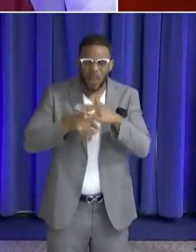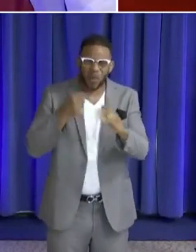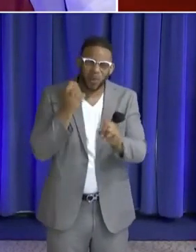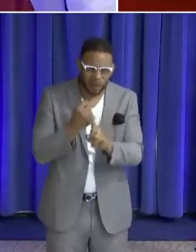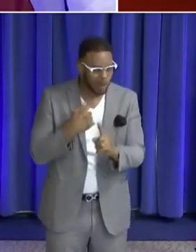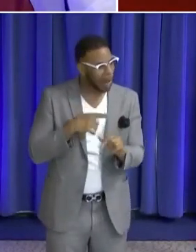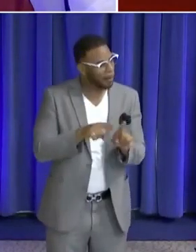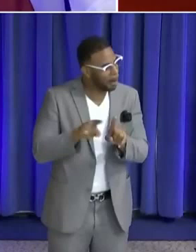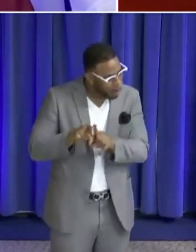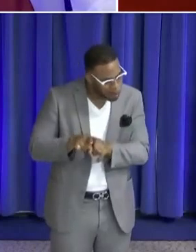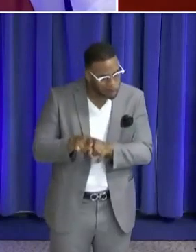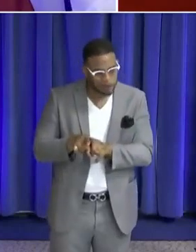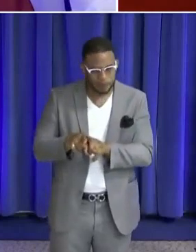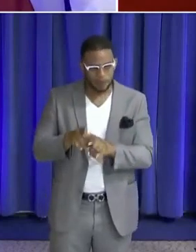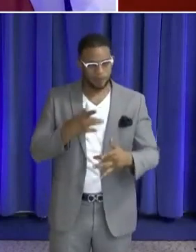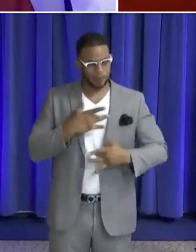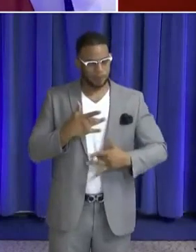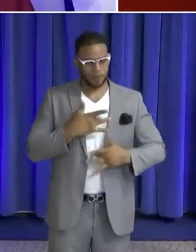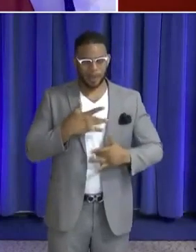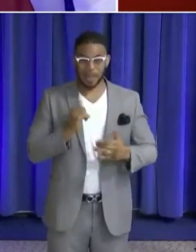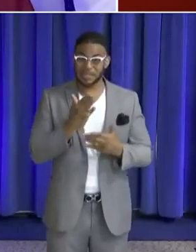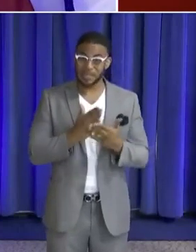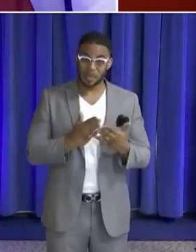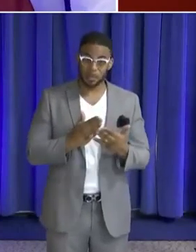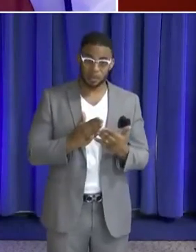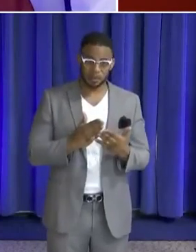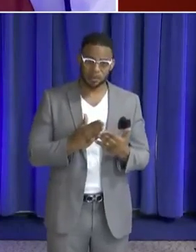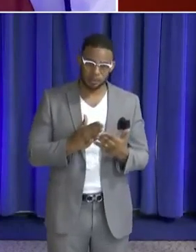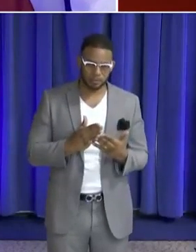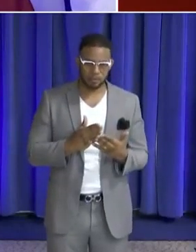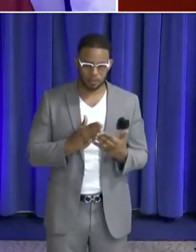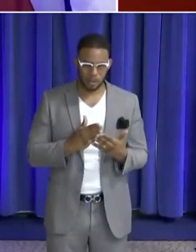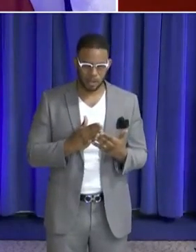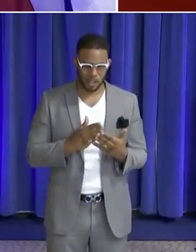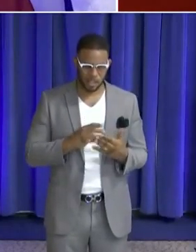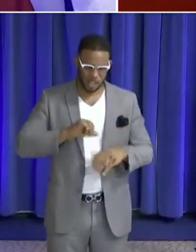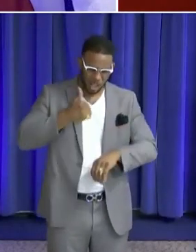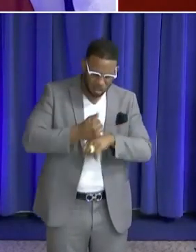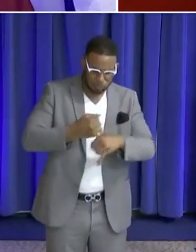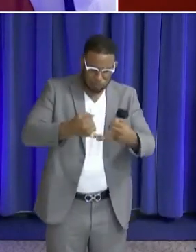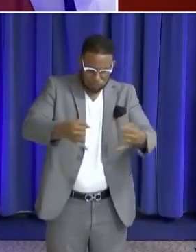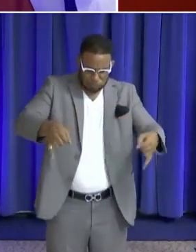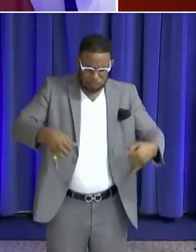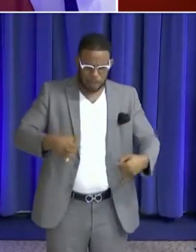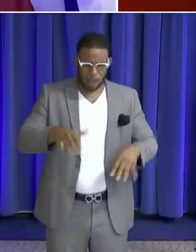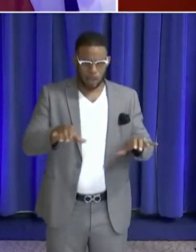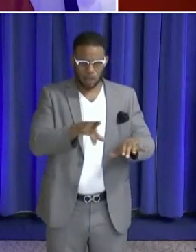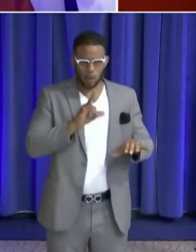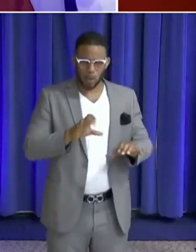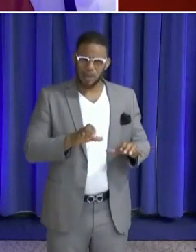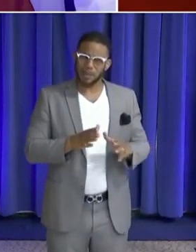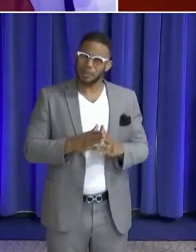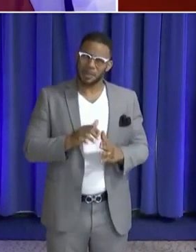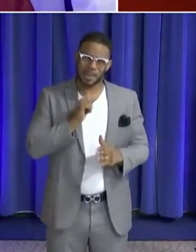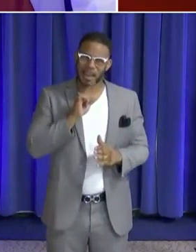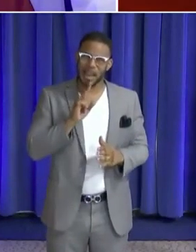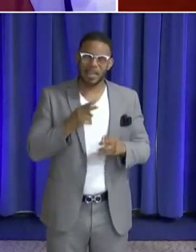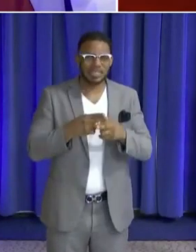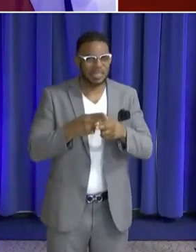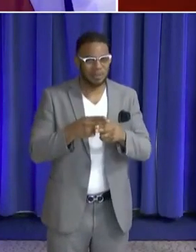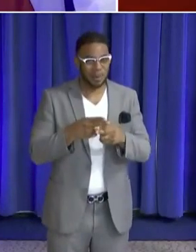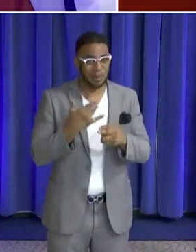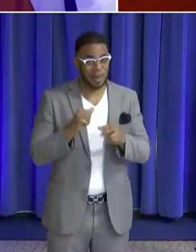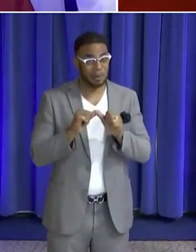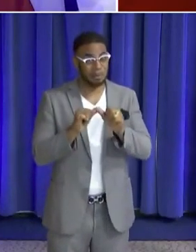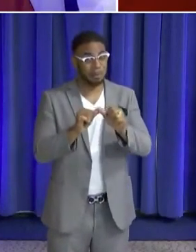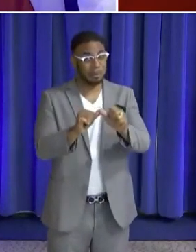I'm also concerned that some of the hardening that they're doing may be not just temporary.